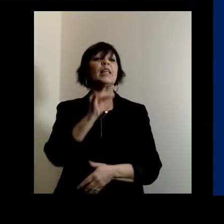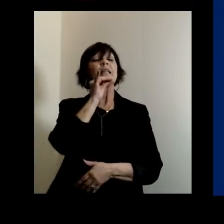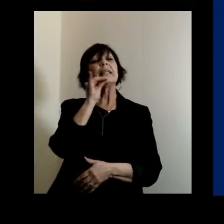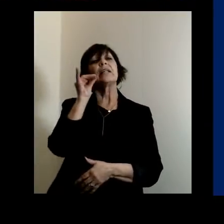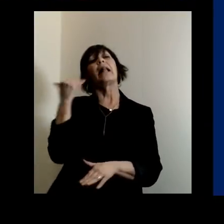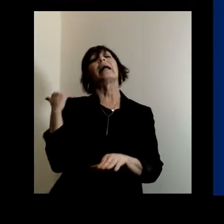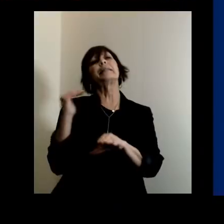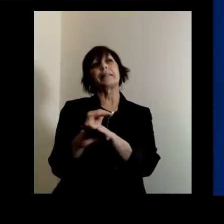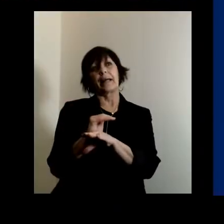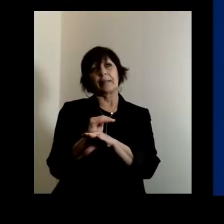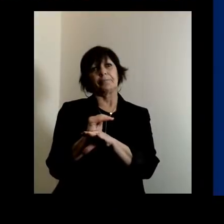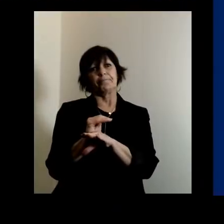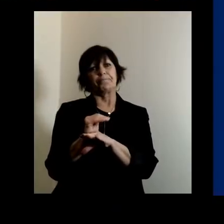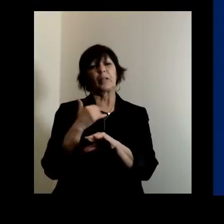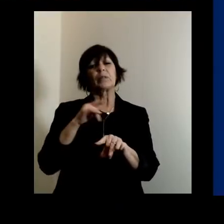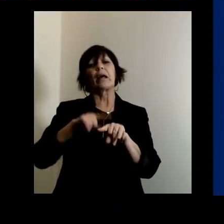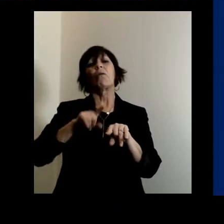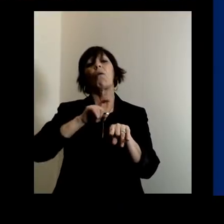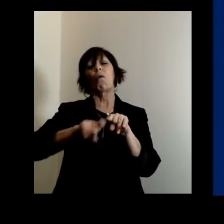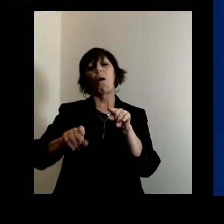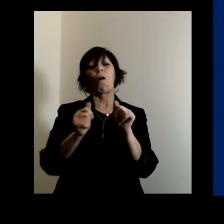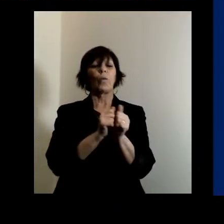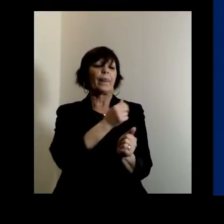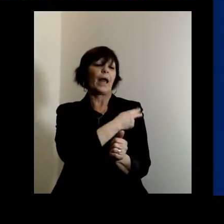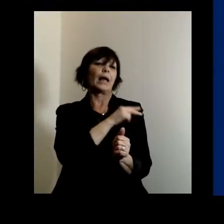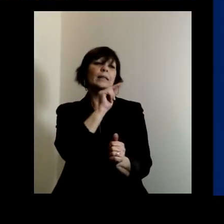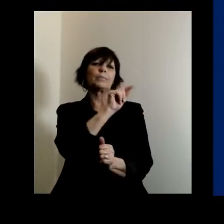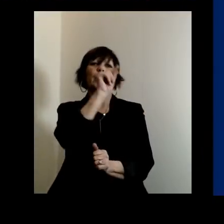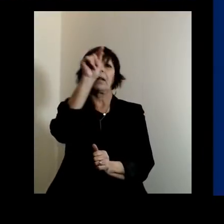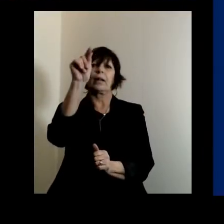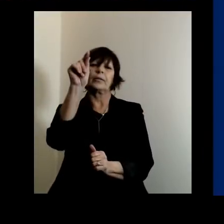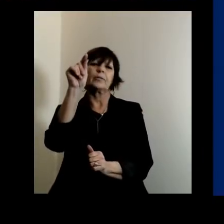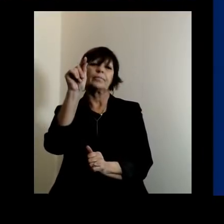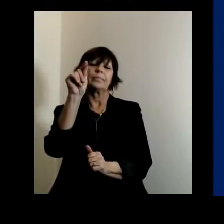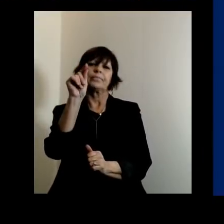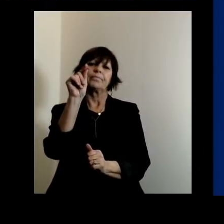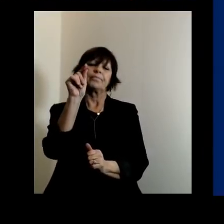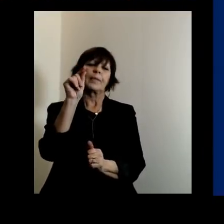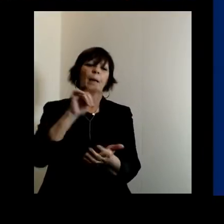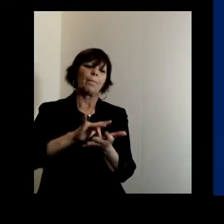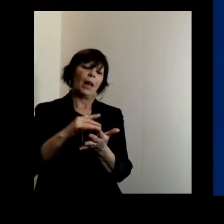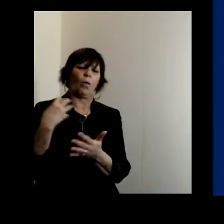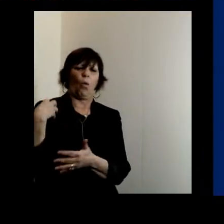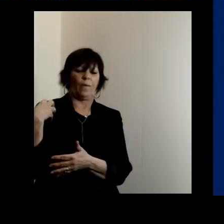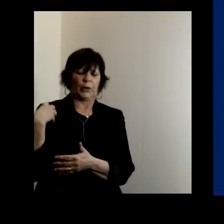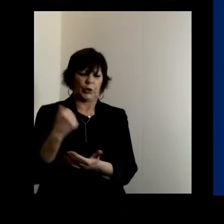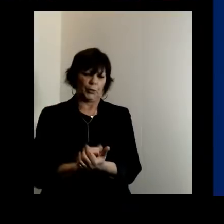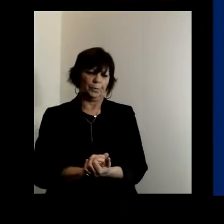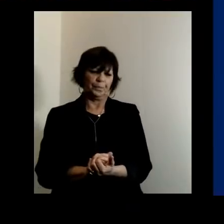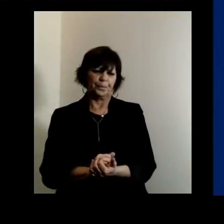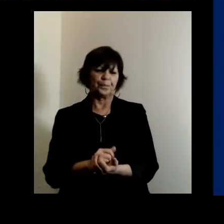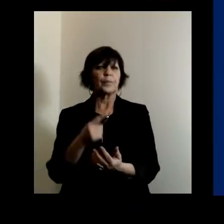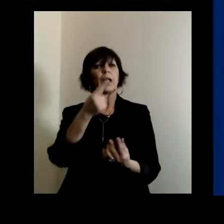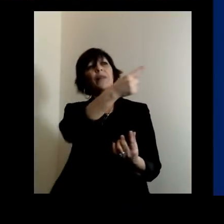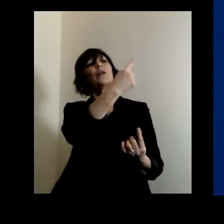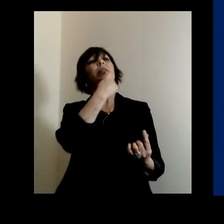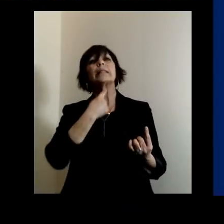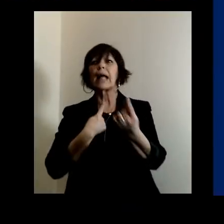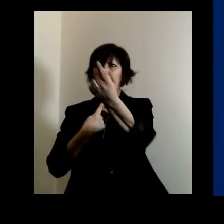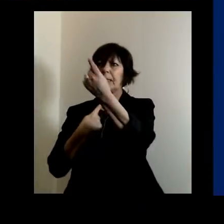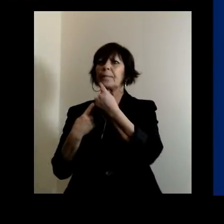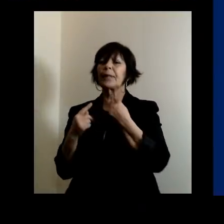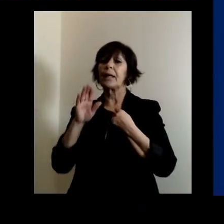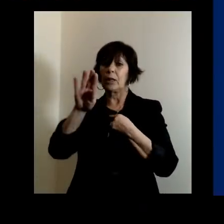Last night, I was on a call with the hospital's chief medical officers, and they were all reporting to me that their